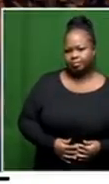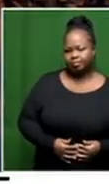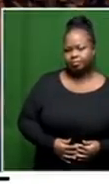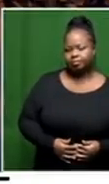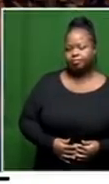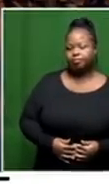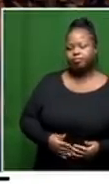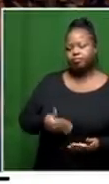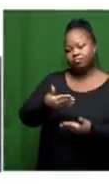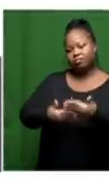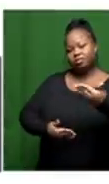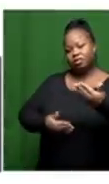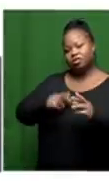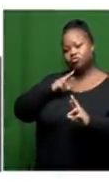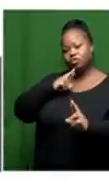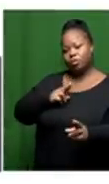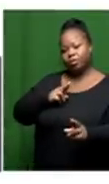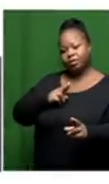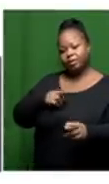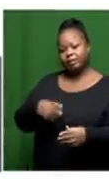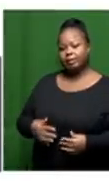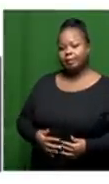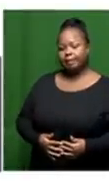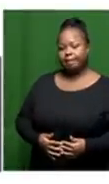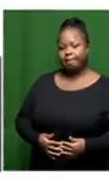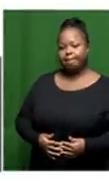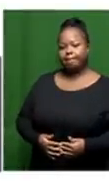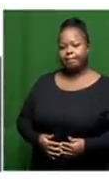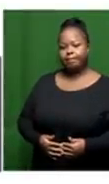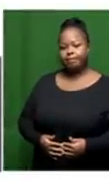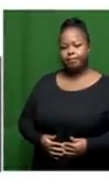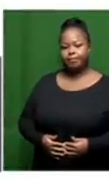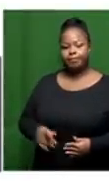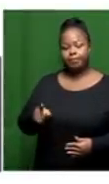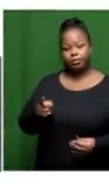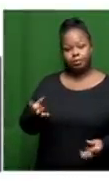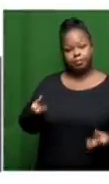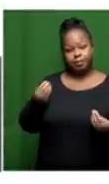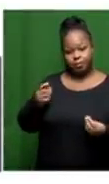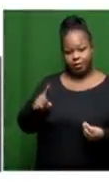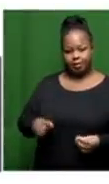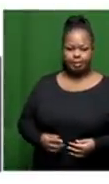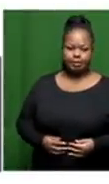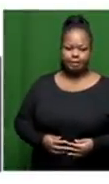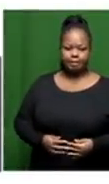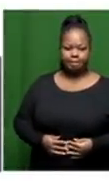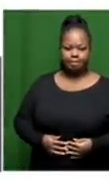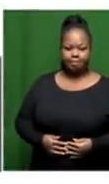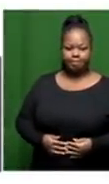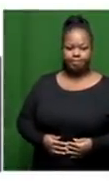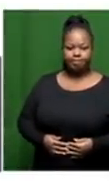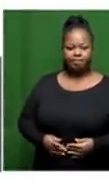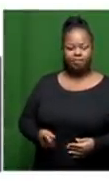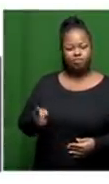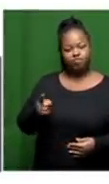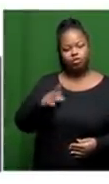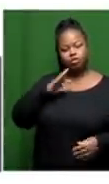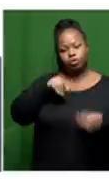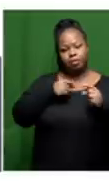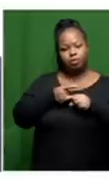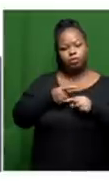In the report, basically, what you will find is that if you talk about